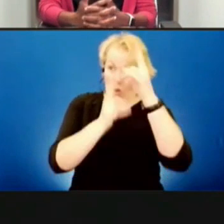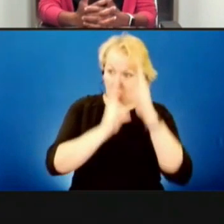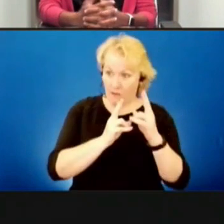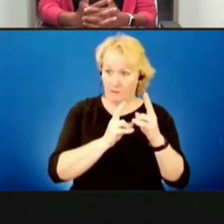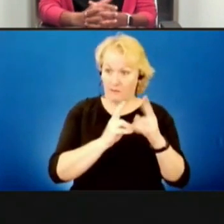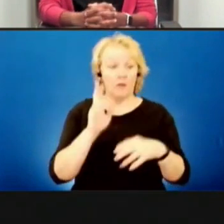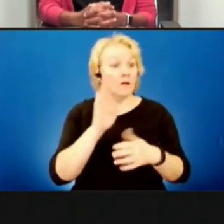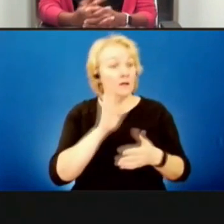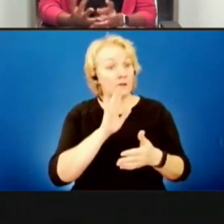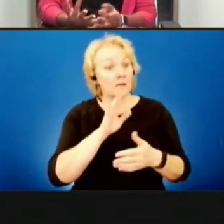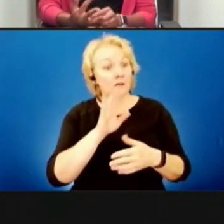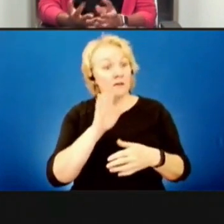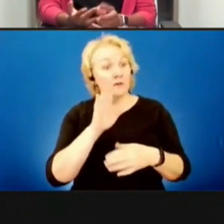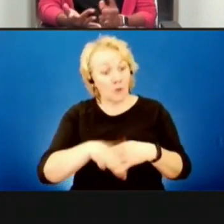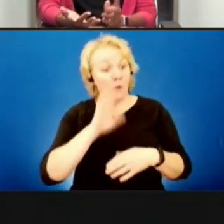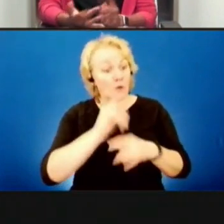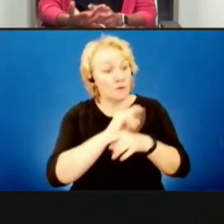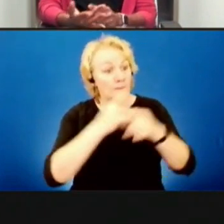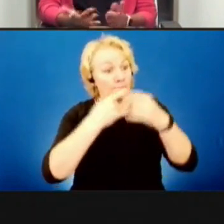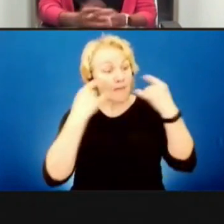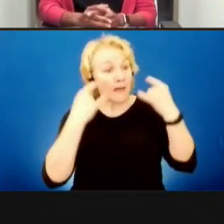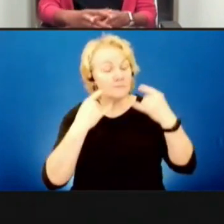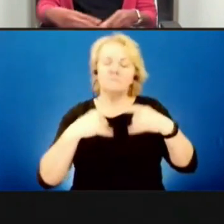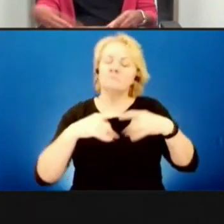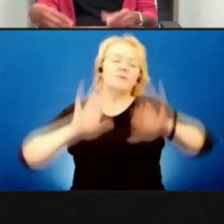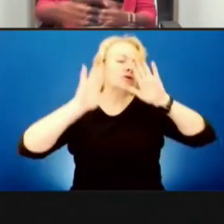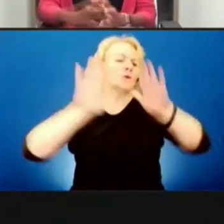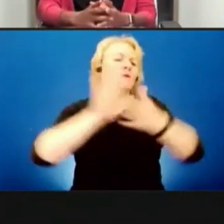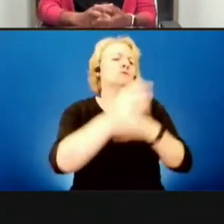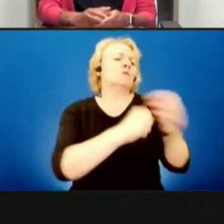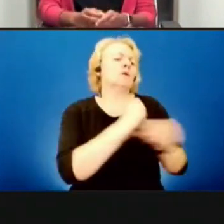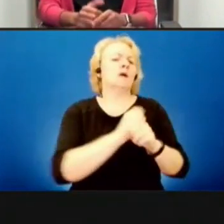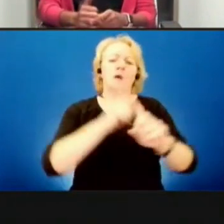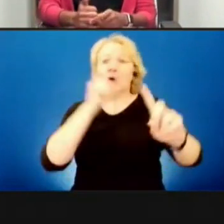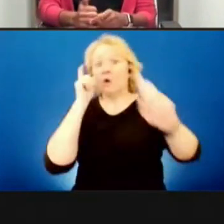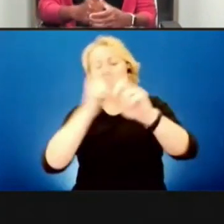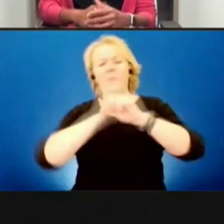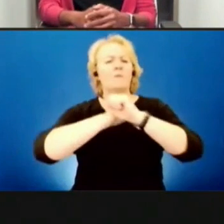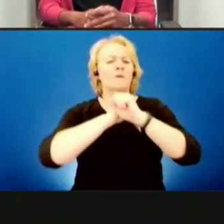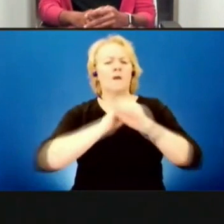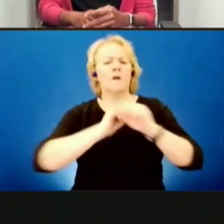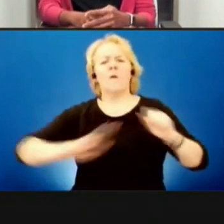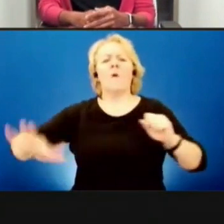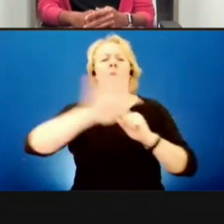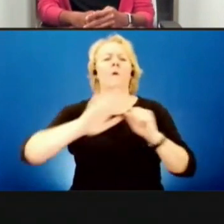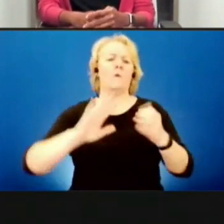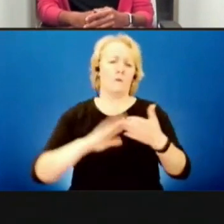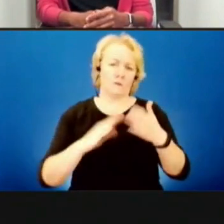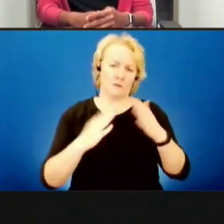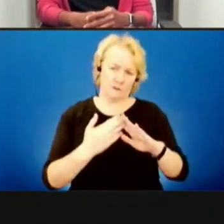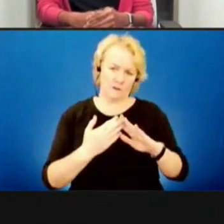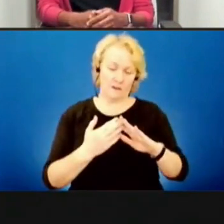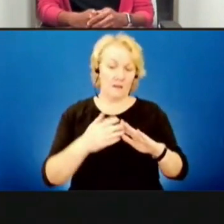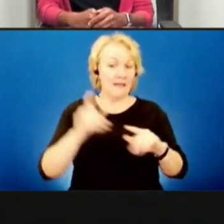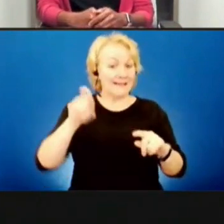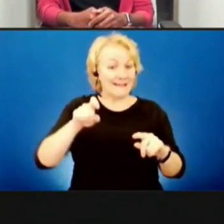year. Our goal is to protect our community's health. We need your help to do